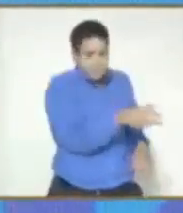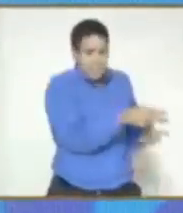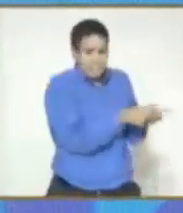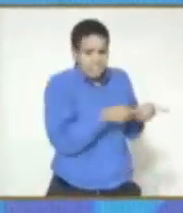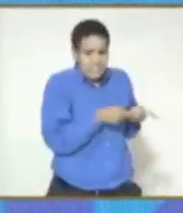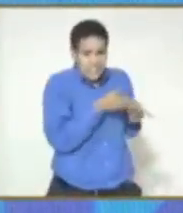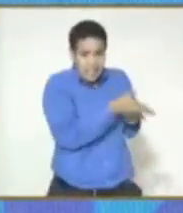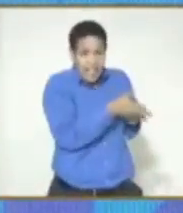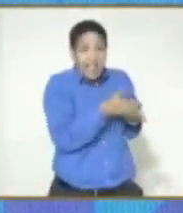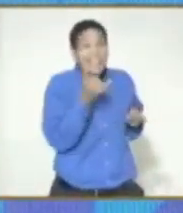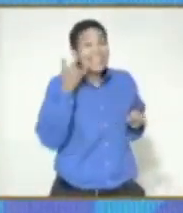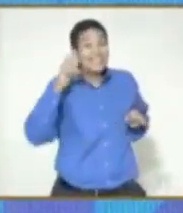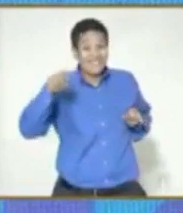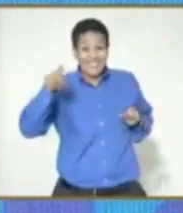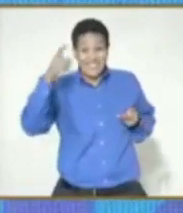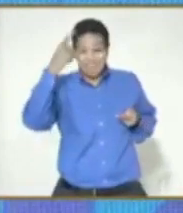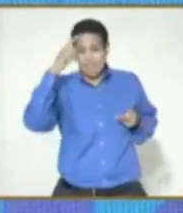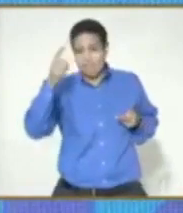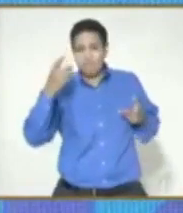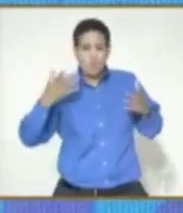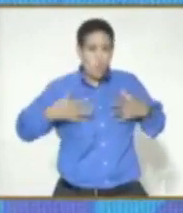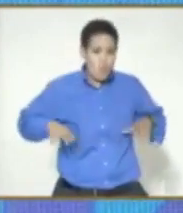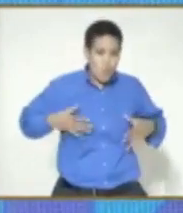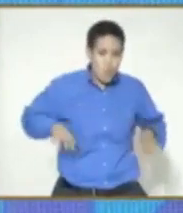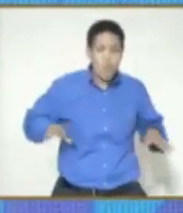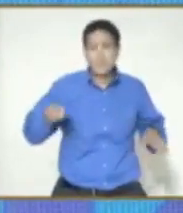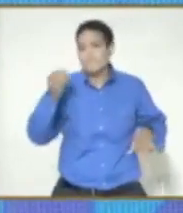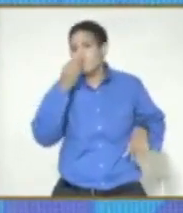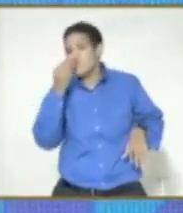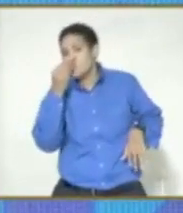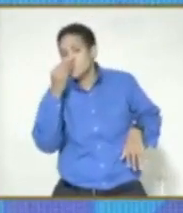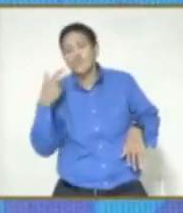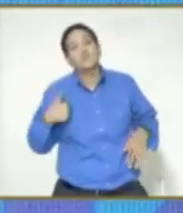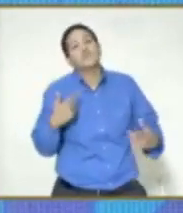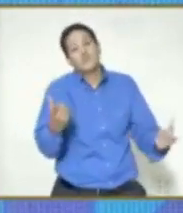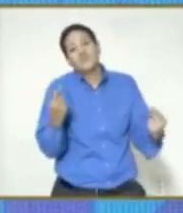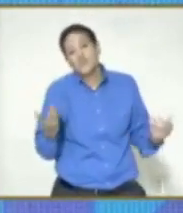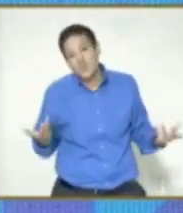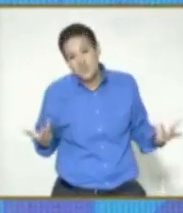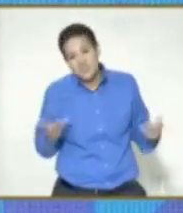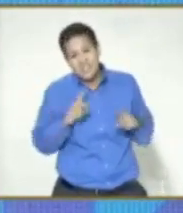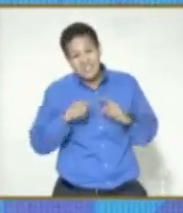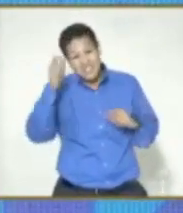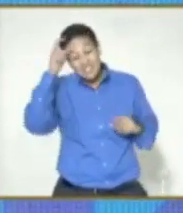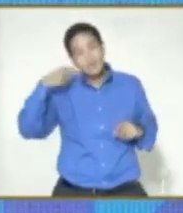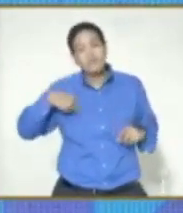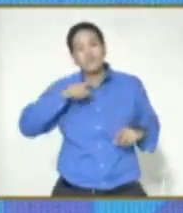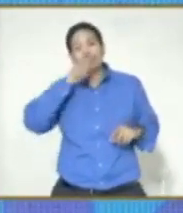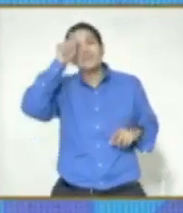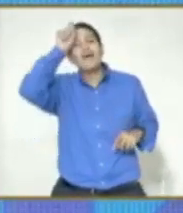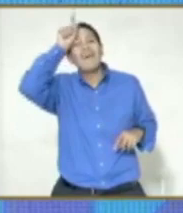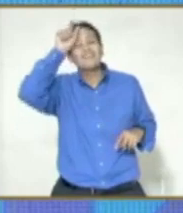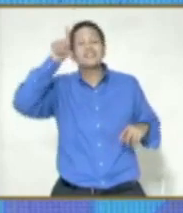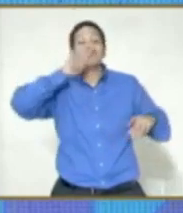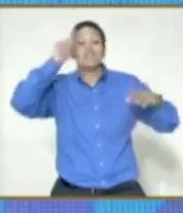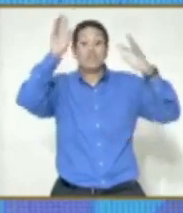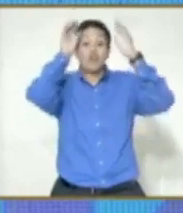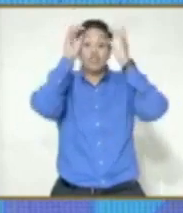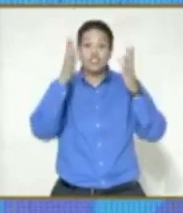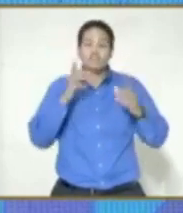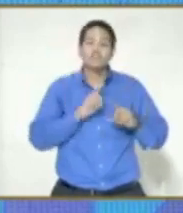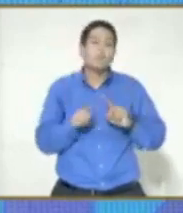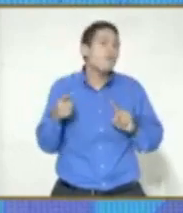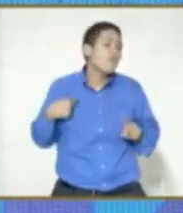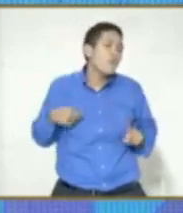If the need is for clothing, food, we do so. But we understand the concerns, but